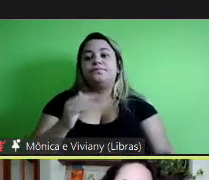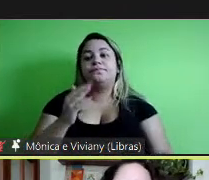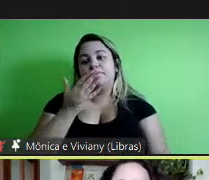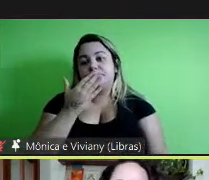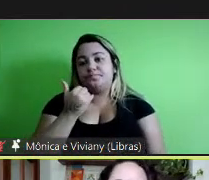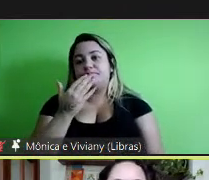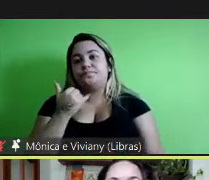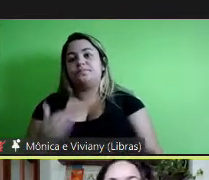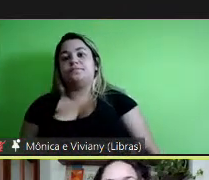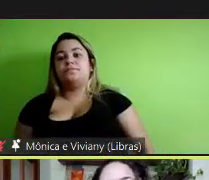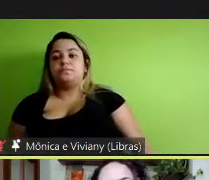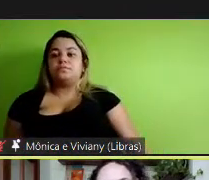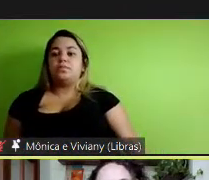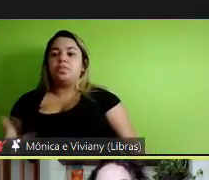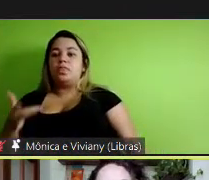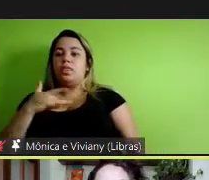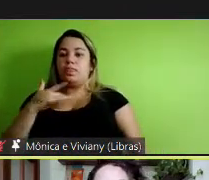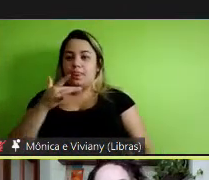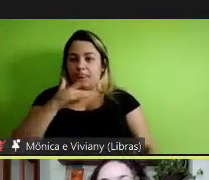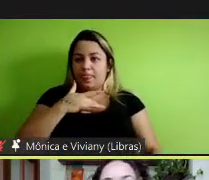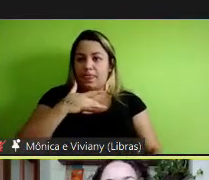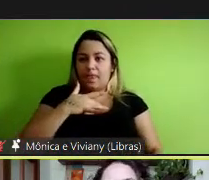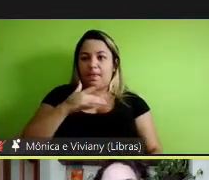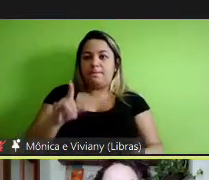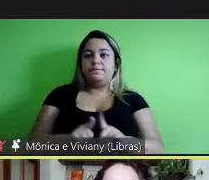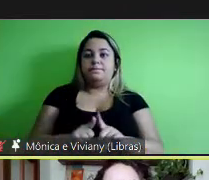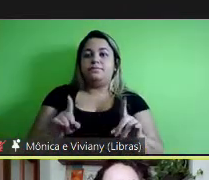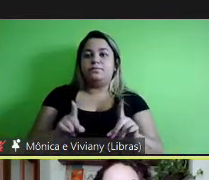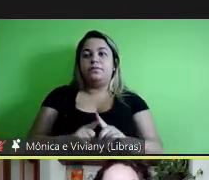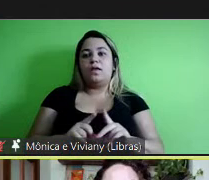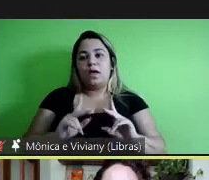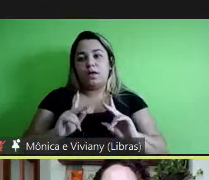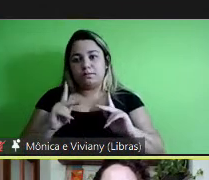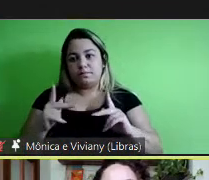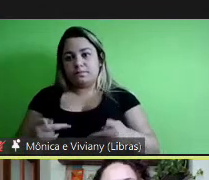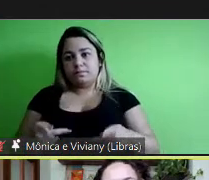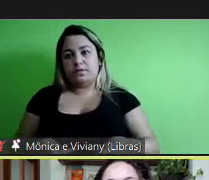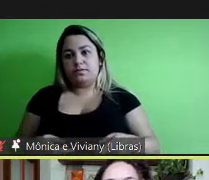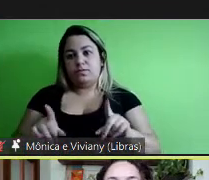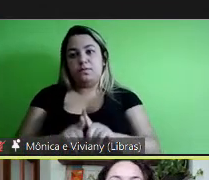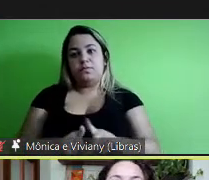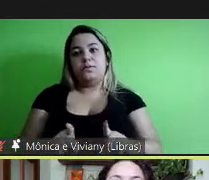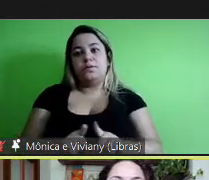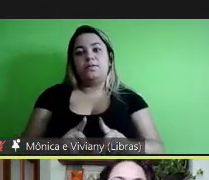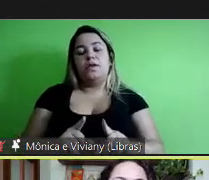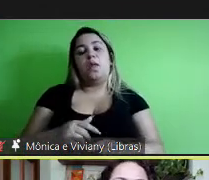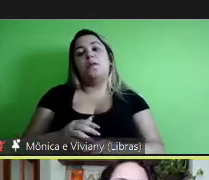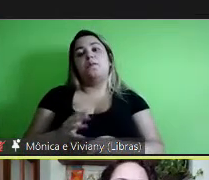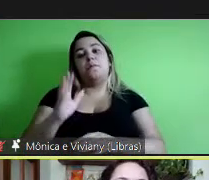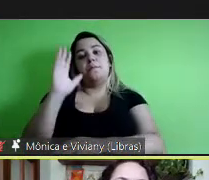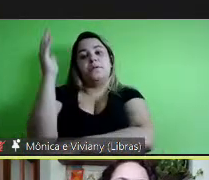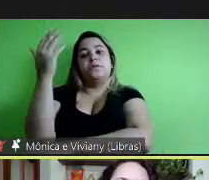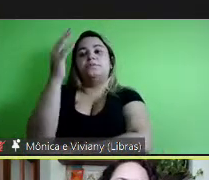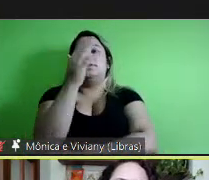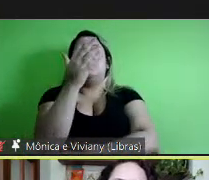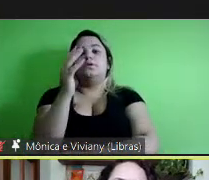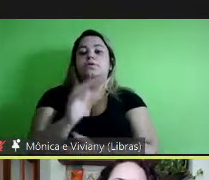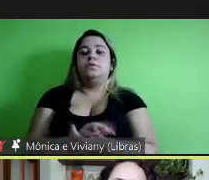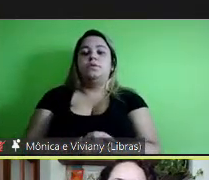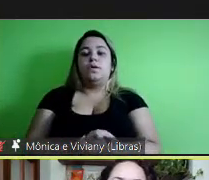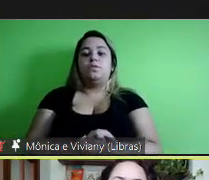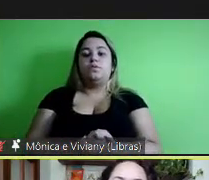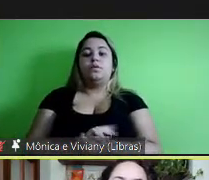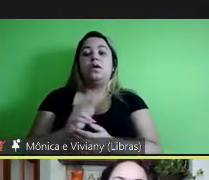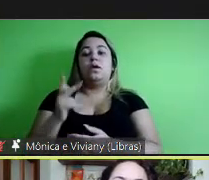food practices which promote health to humans and also to the environment.